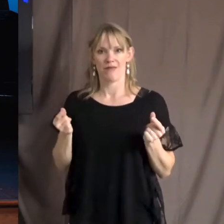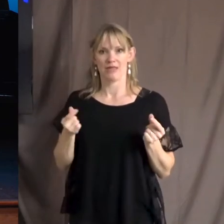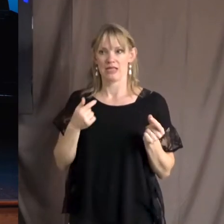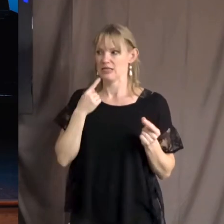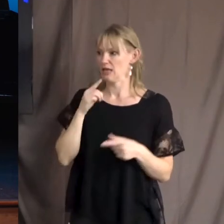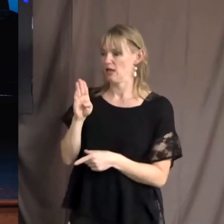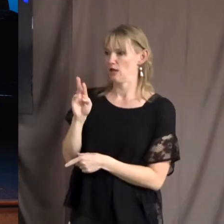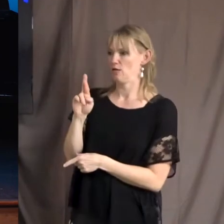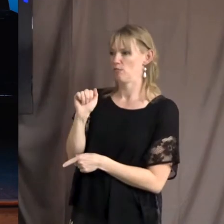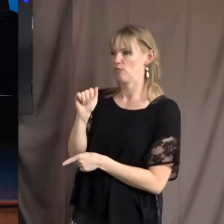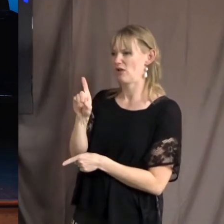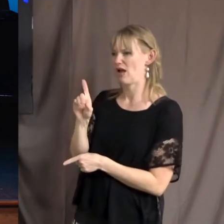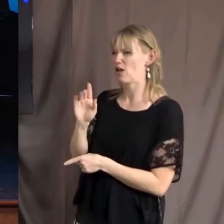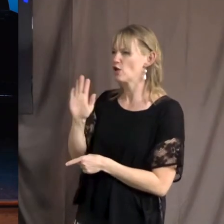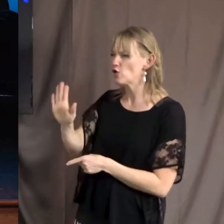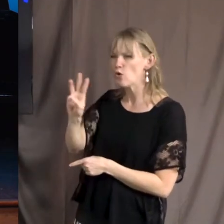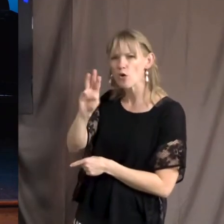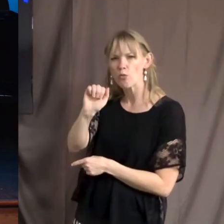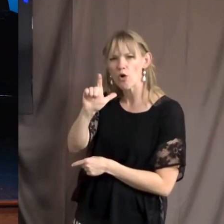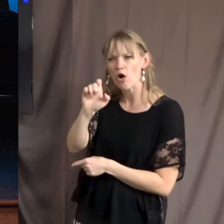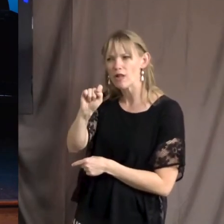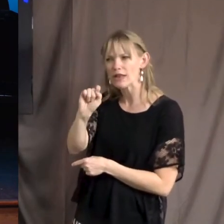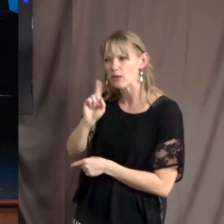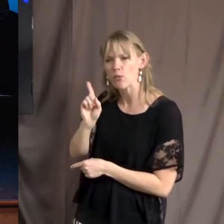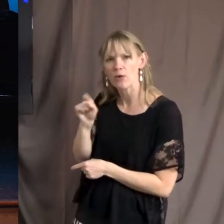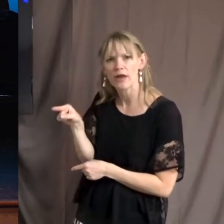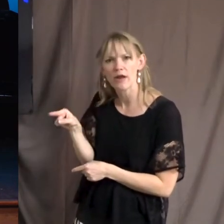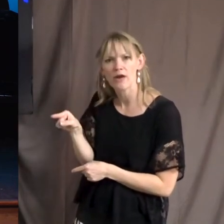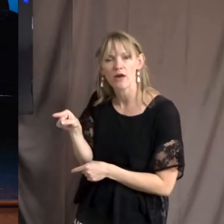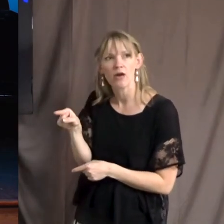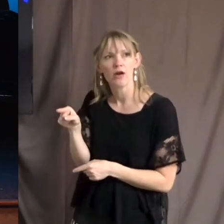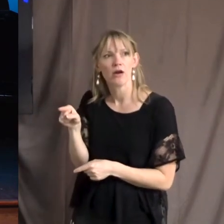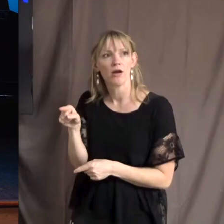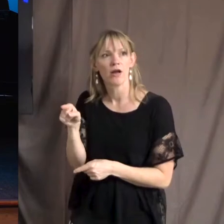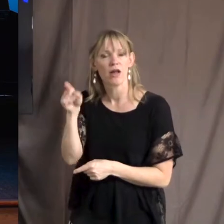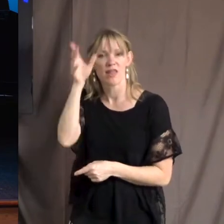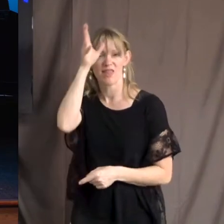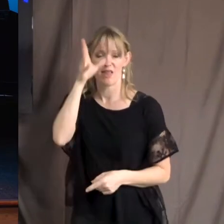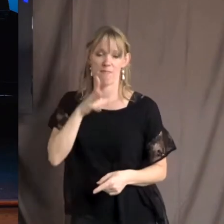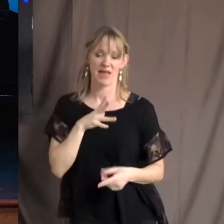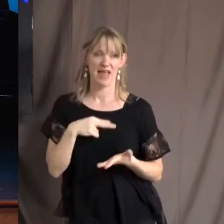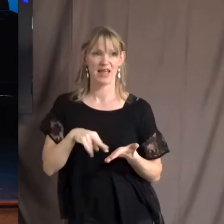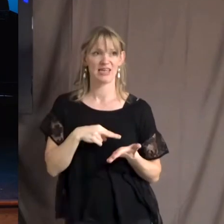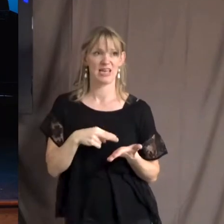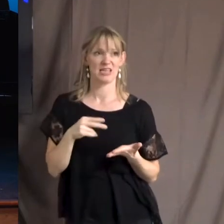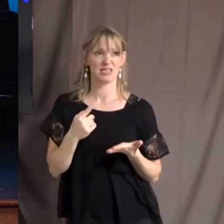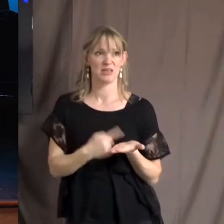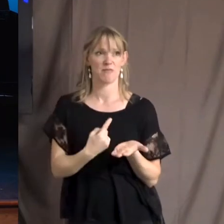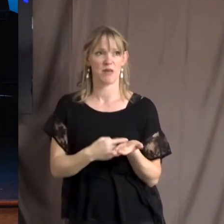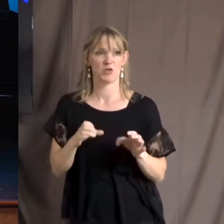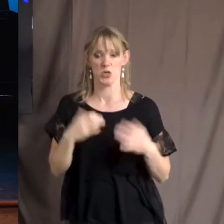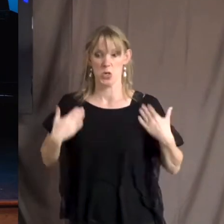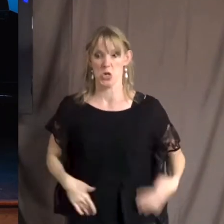Brad, where's your wallet? And Brad did that man dance you men do sometimes, where he's like